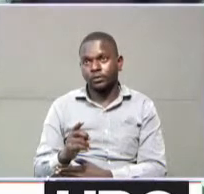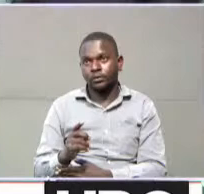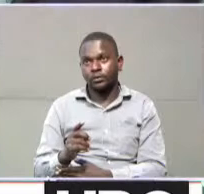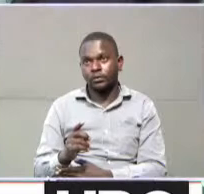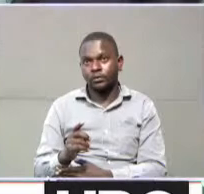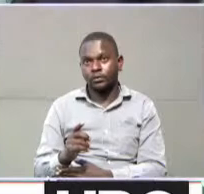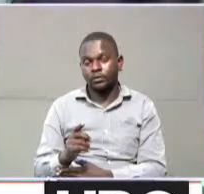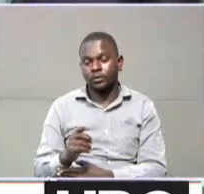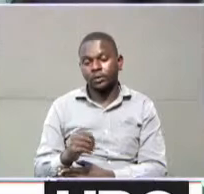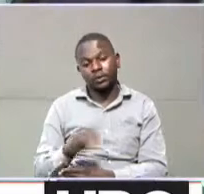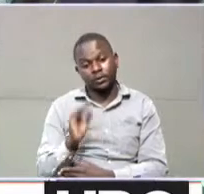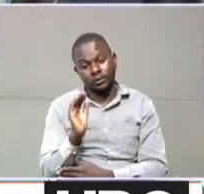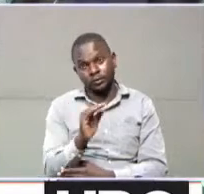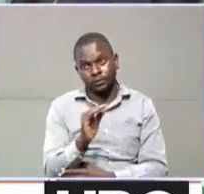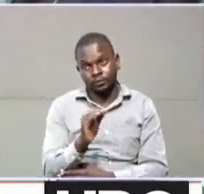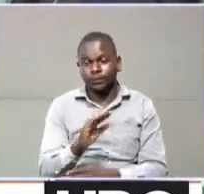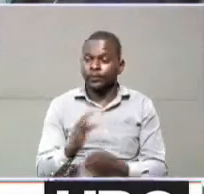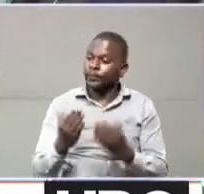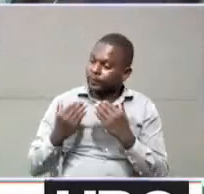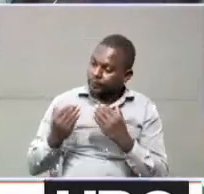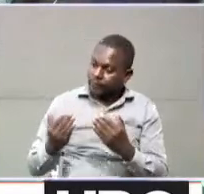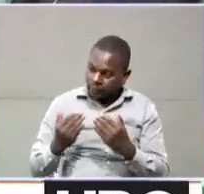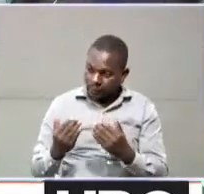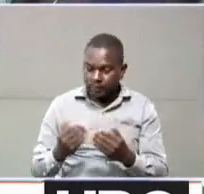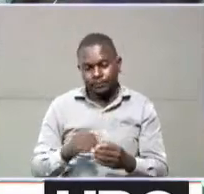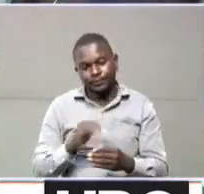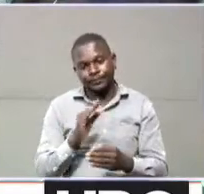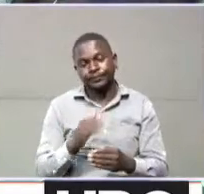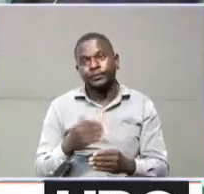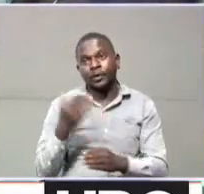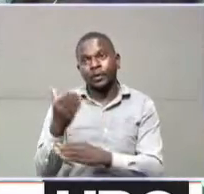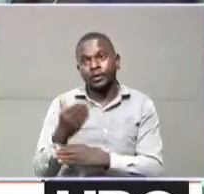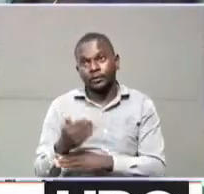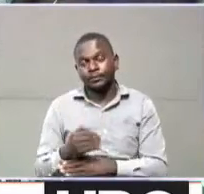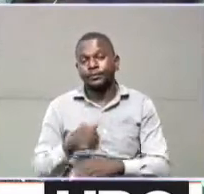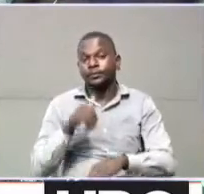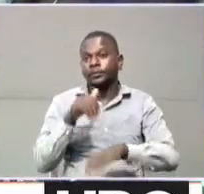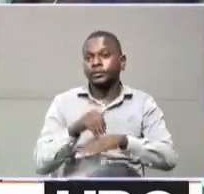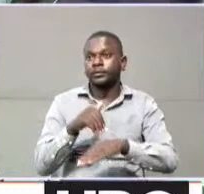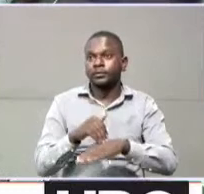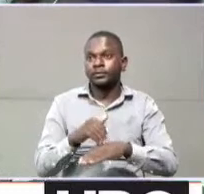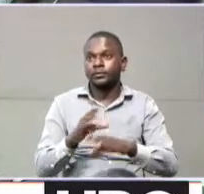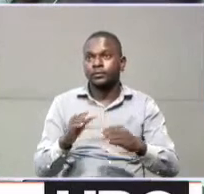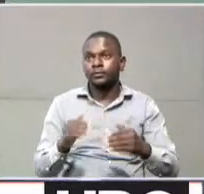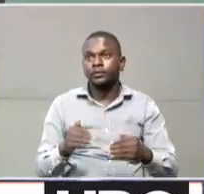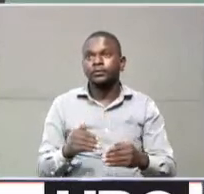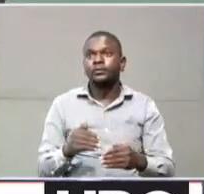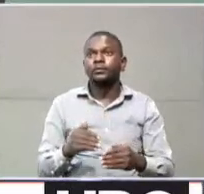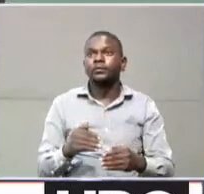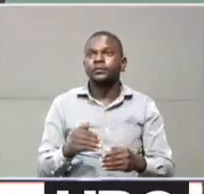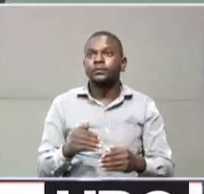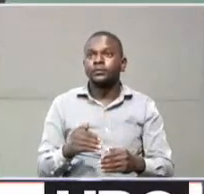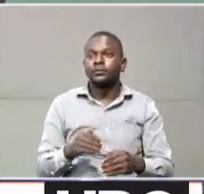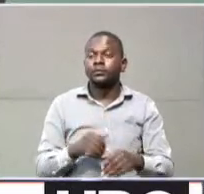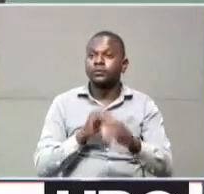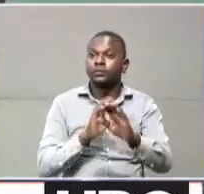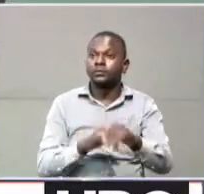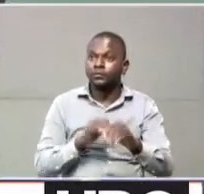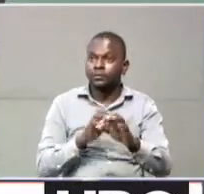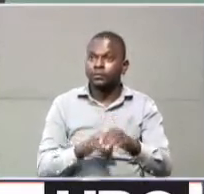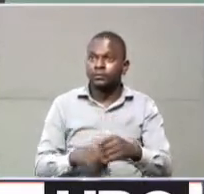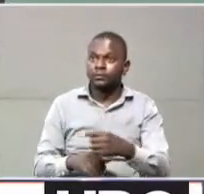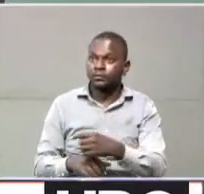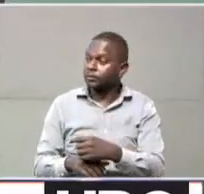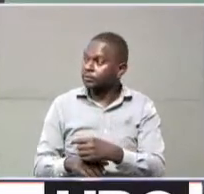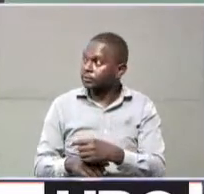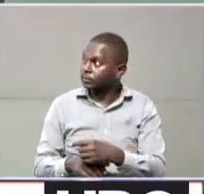okay you can ask thank you i have asked as a shadow manager so that i comment on the folks who is the shadow minister for agriculture she is